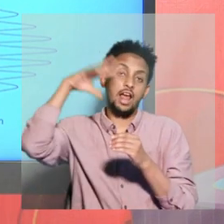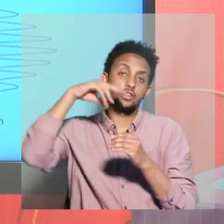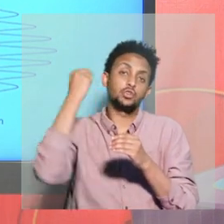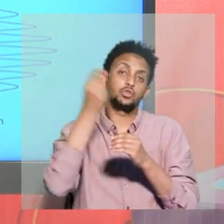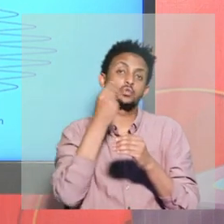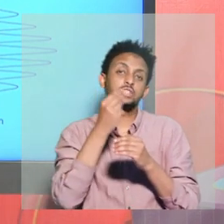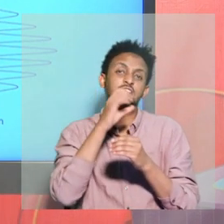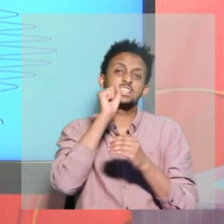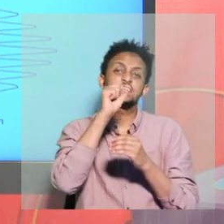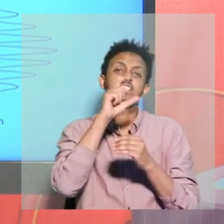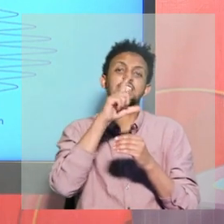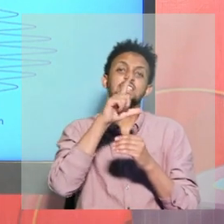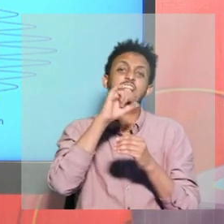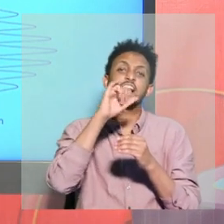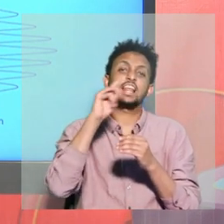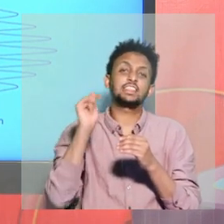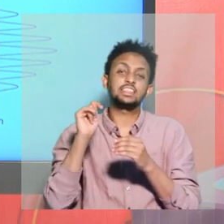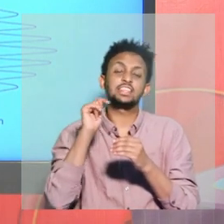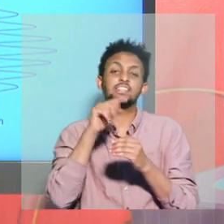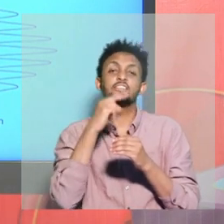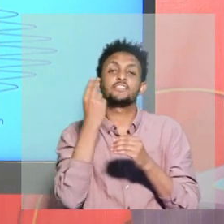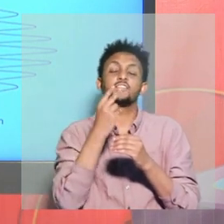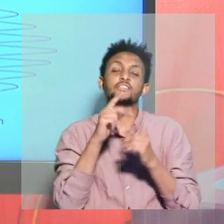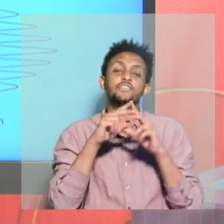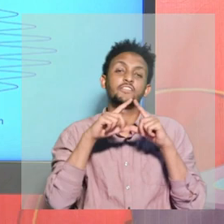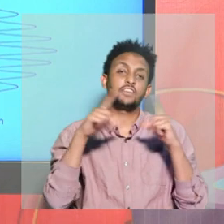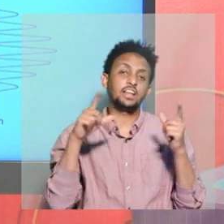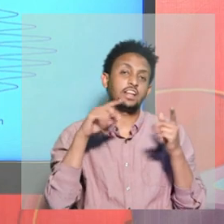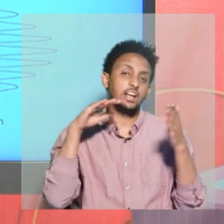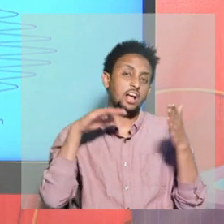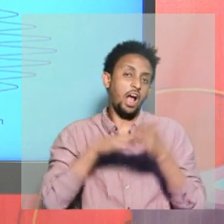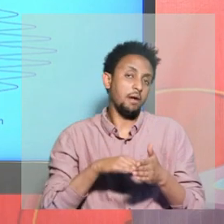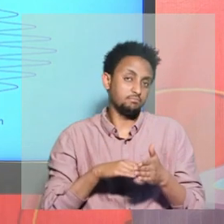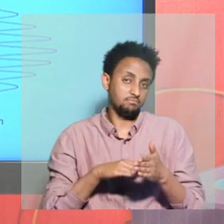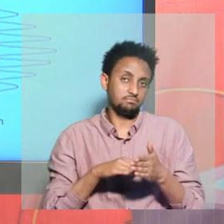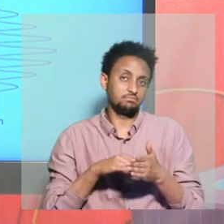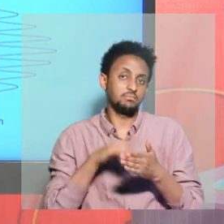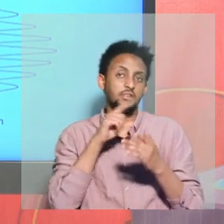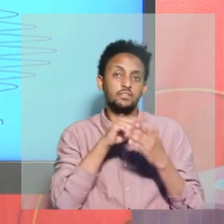use slits. Slits are very gap or hollows, okay?